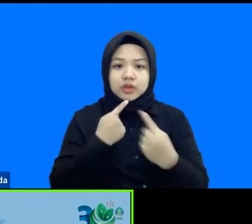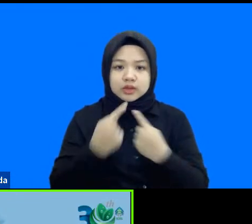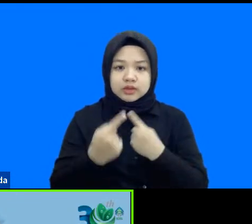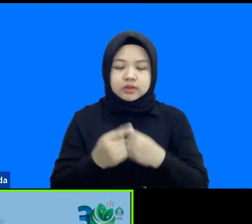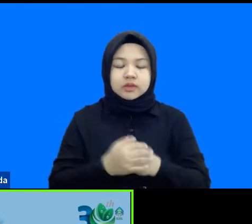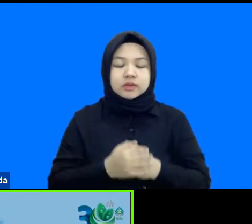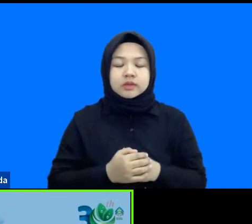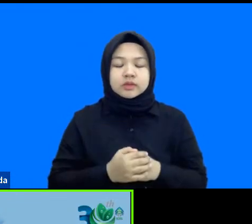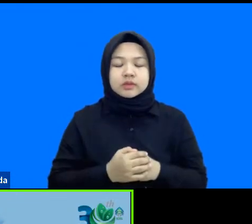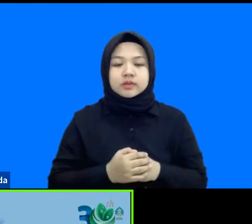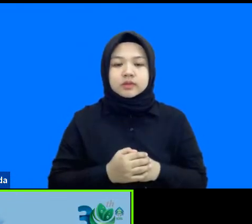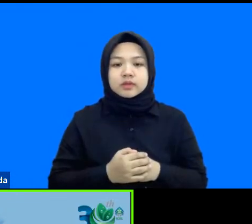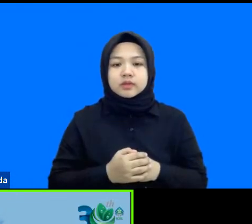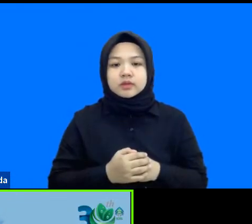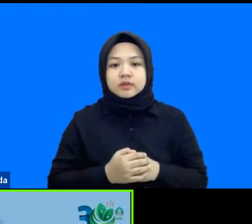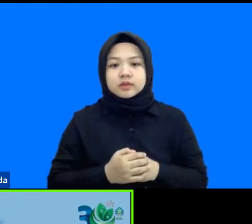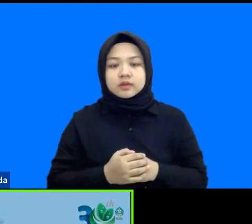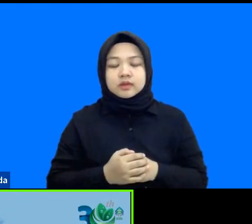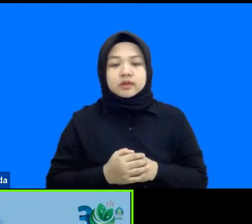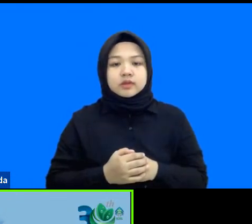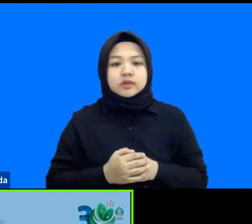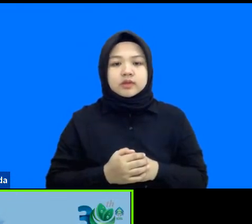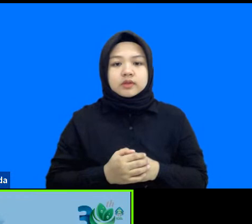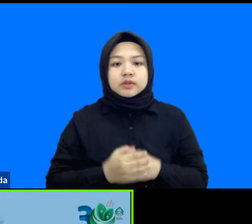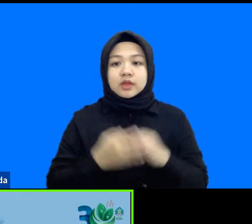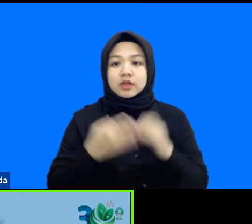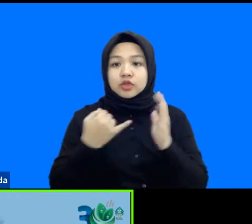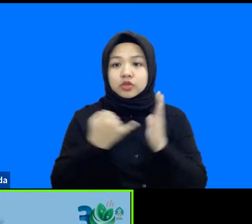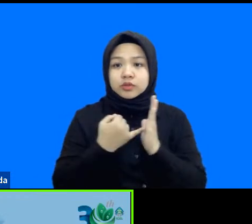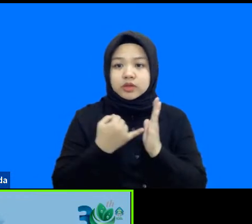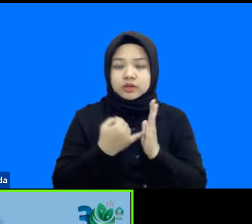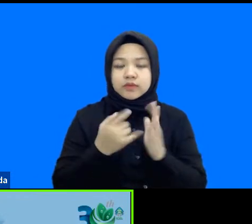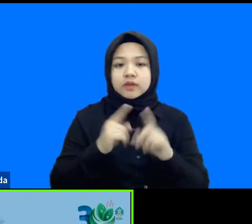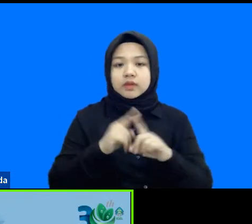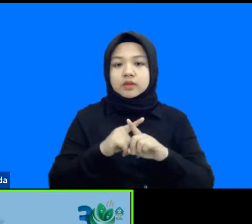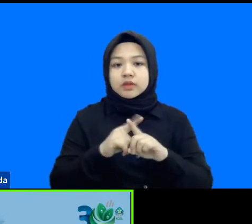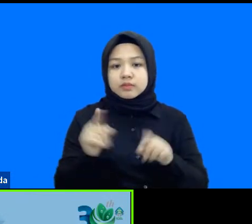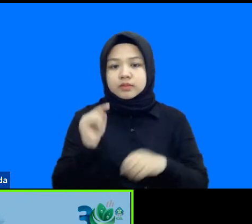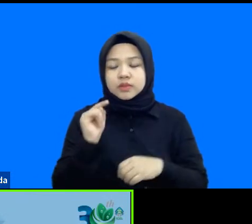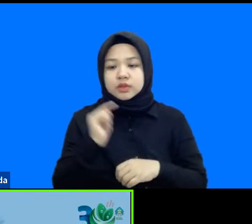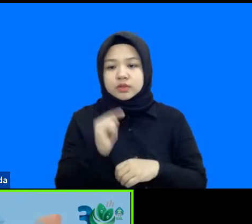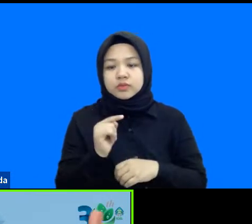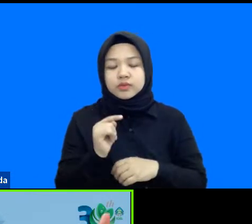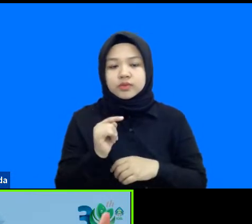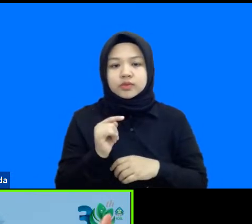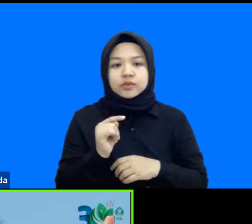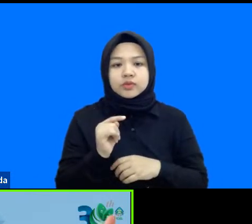well. But that is only one